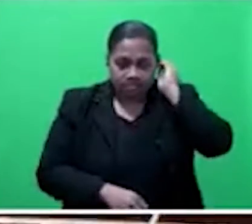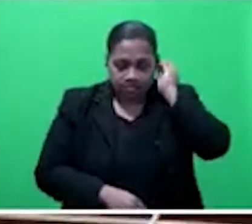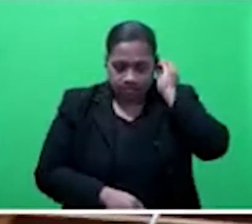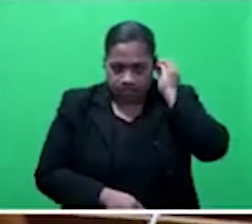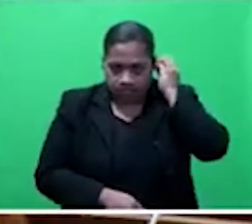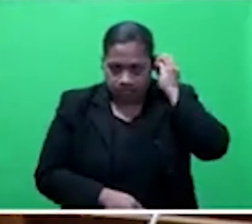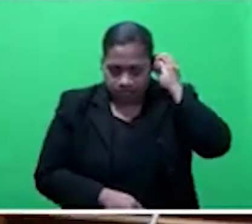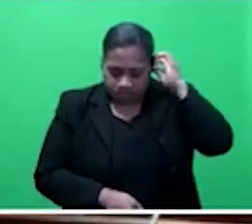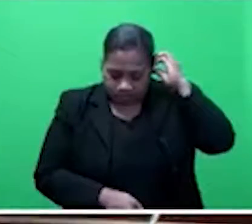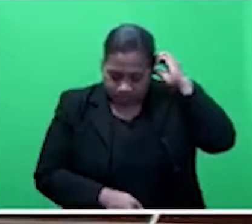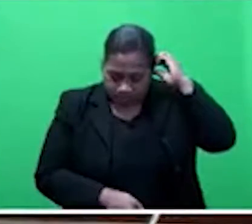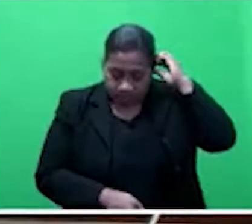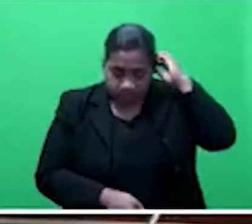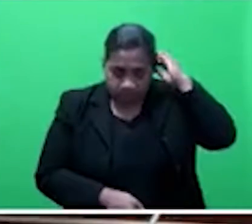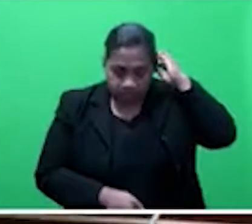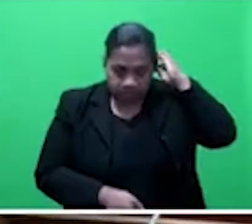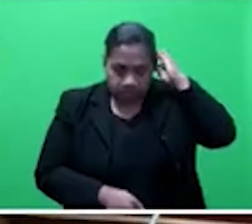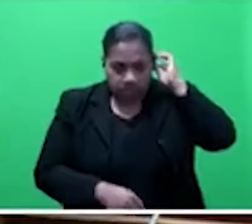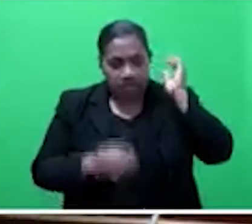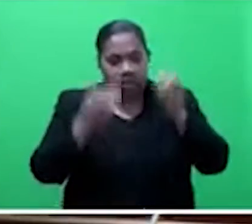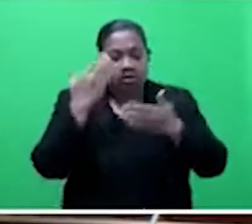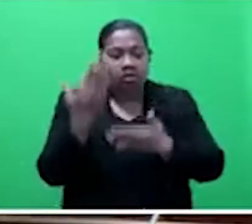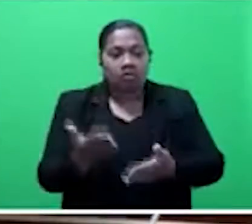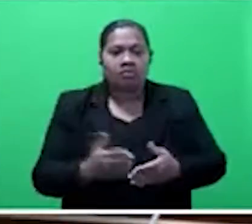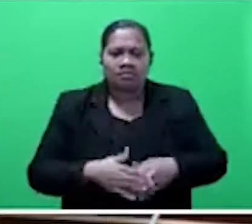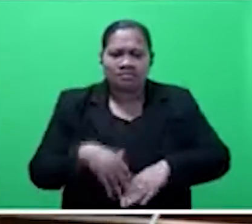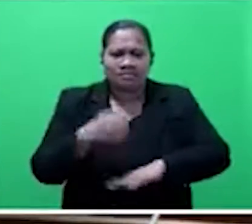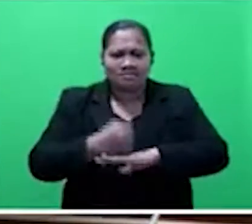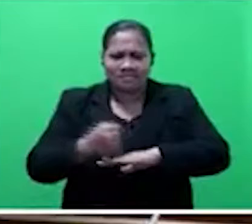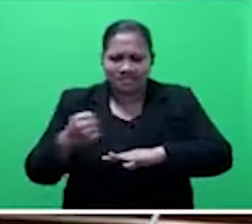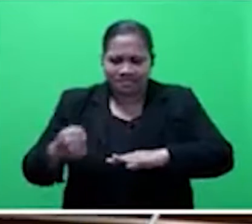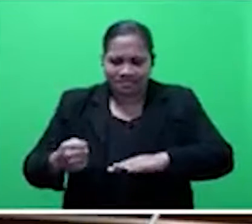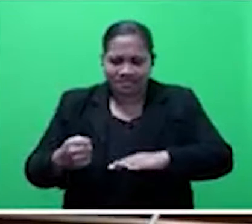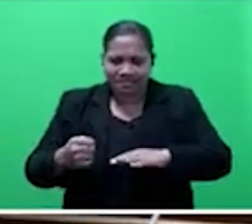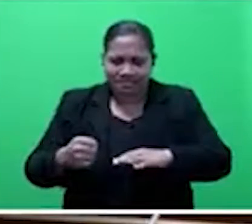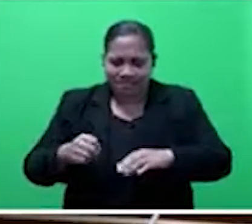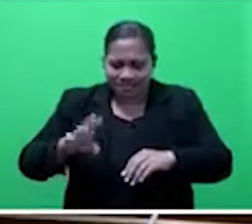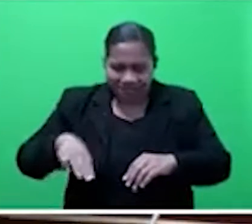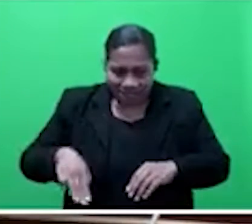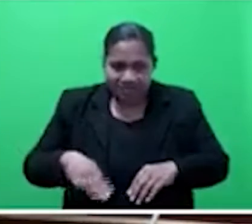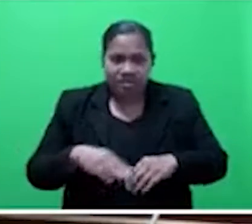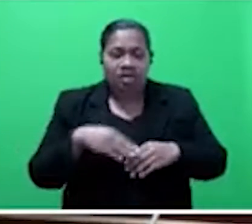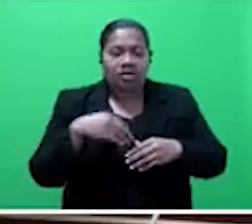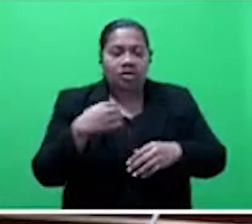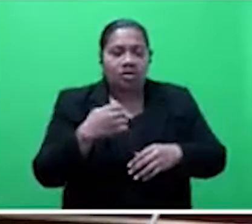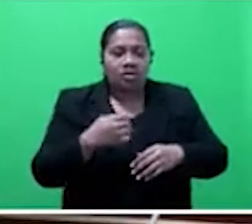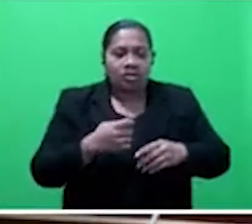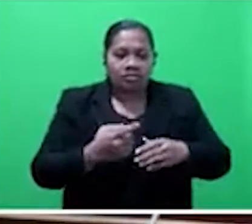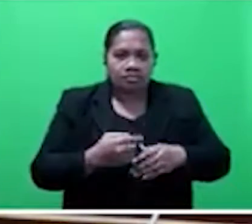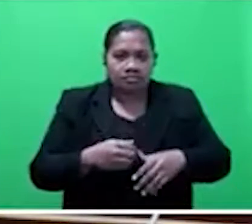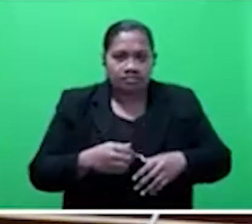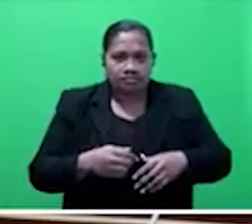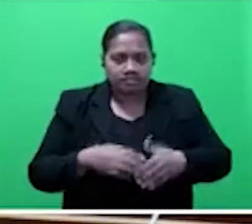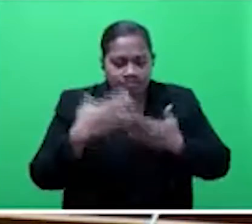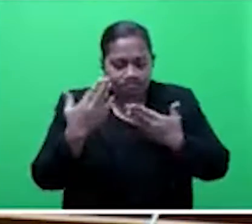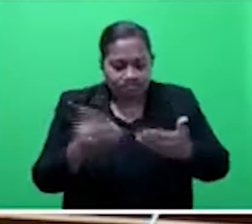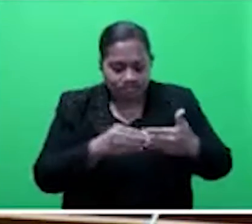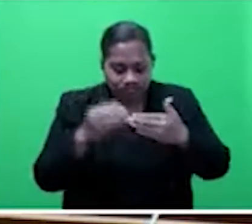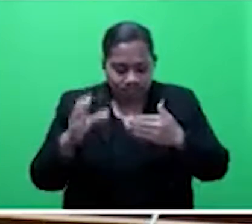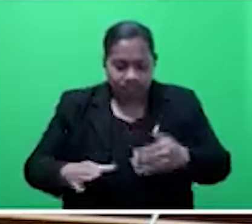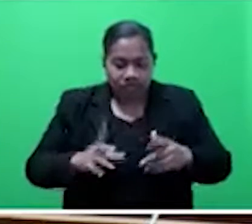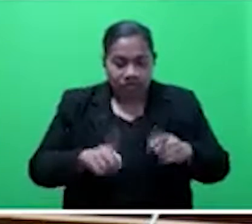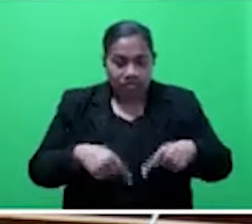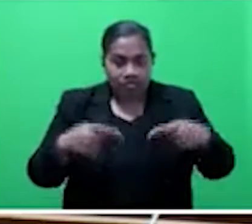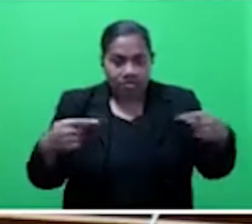Honourable Cabinet Ministers, Honourable Assistant Ministers, the Honourable Leader of the Opposition,